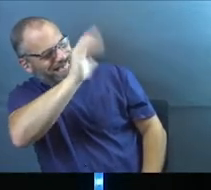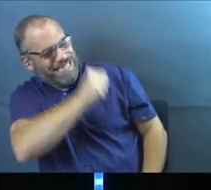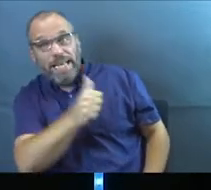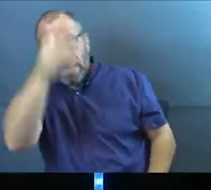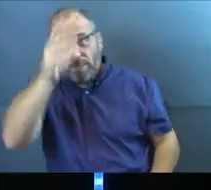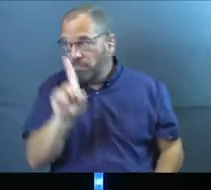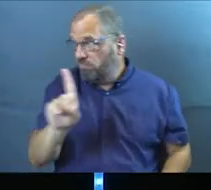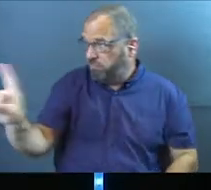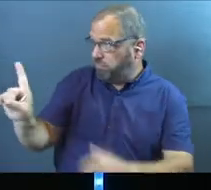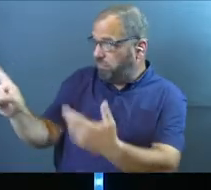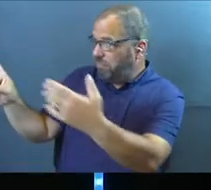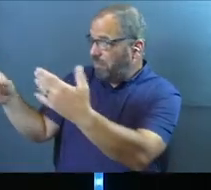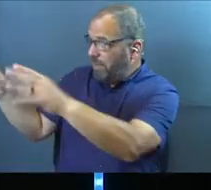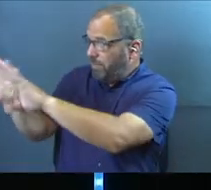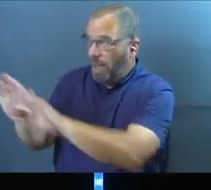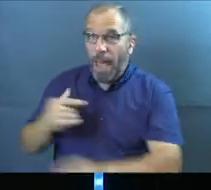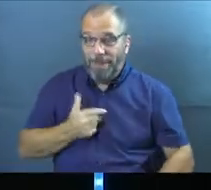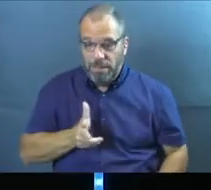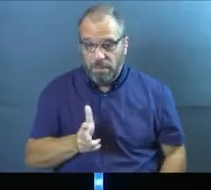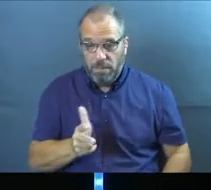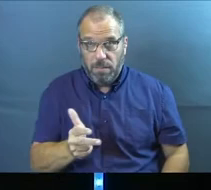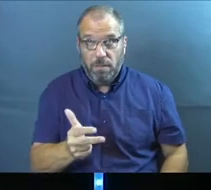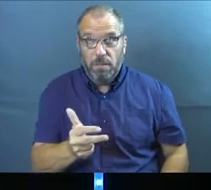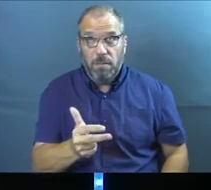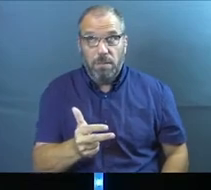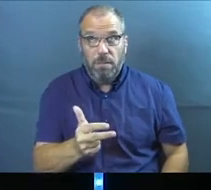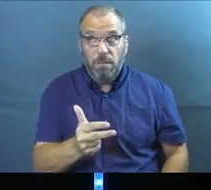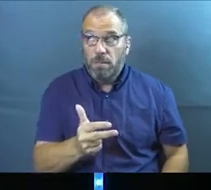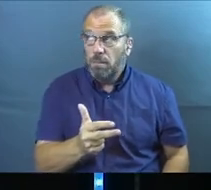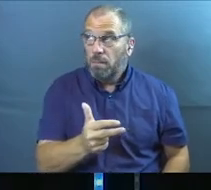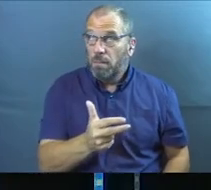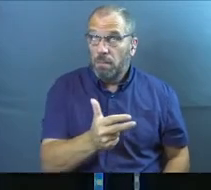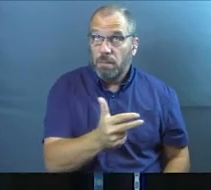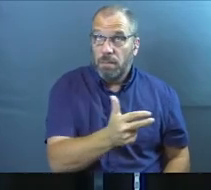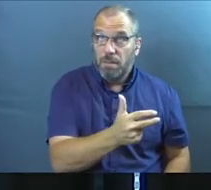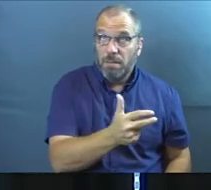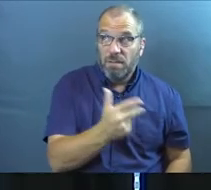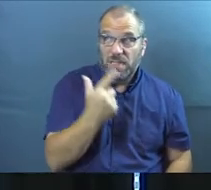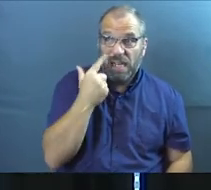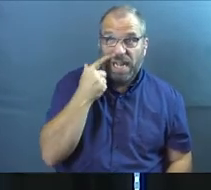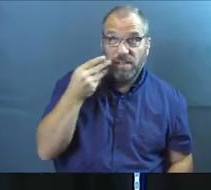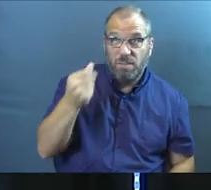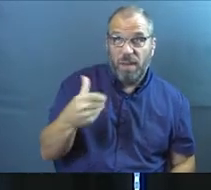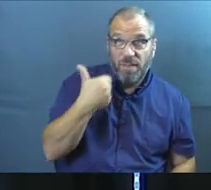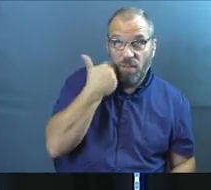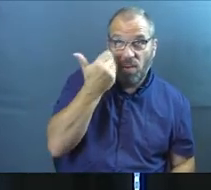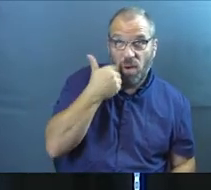into the house. And I'm driving away, and I'm like, God, did I just pay for somebody to see a prostitute?